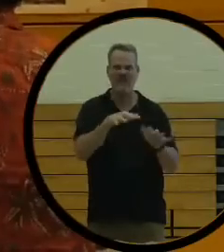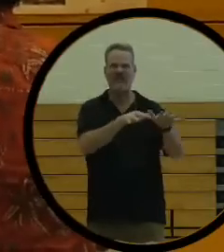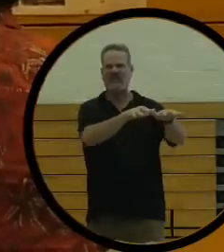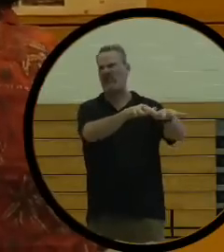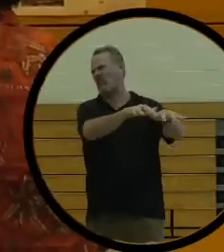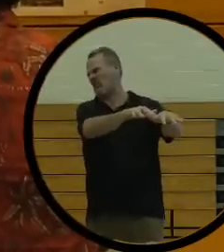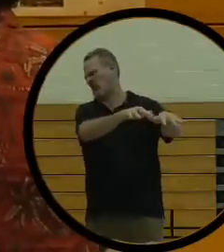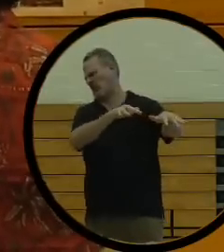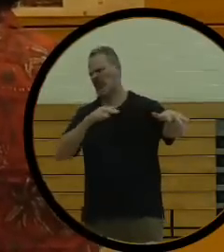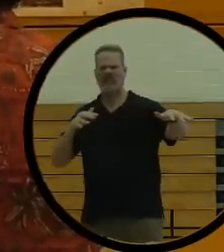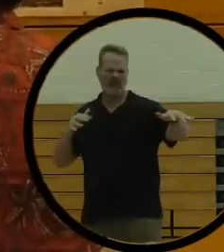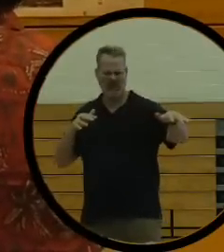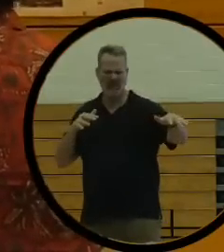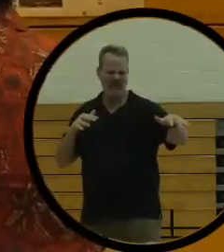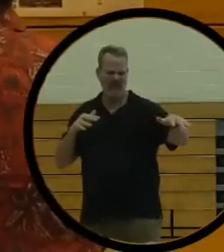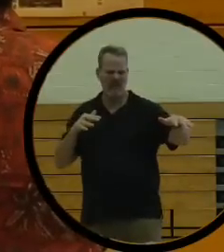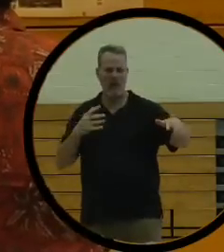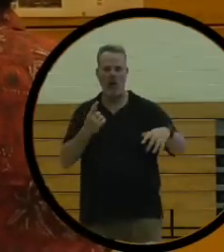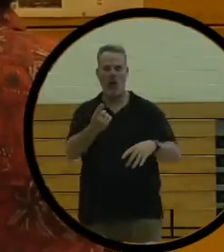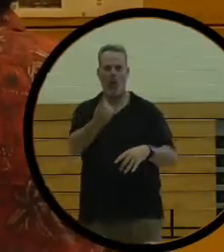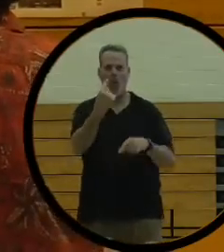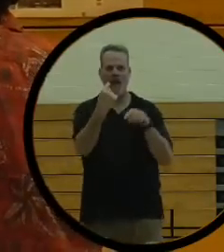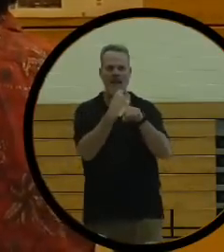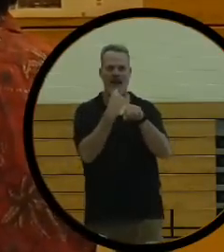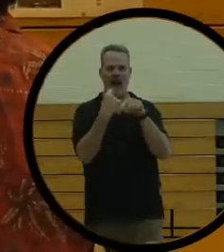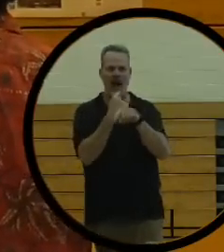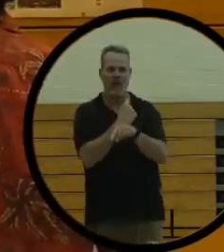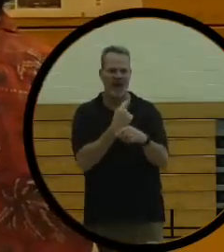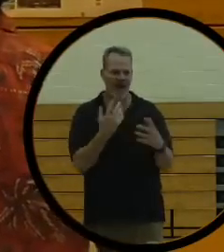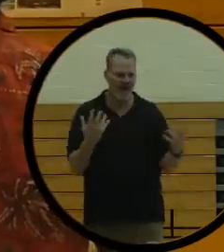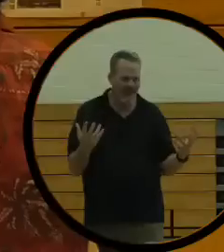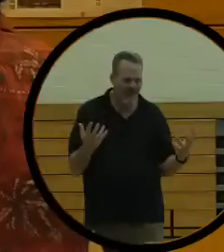mass onto one two-lane highway?